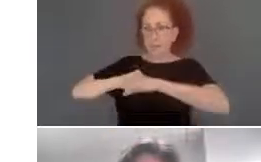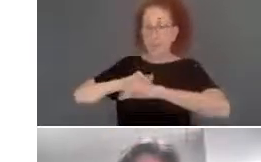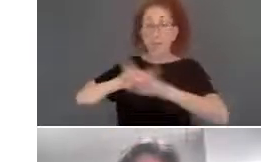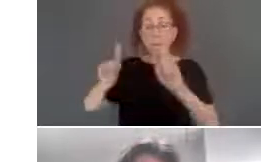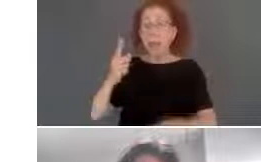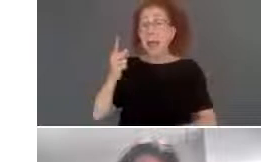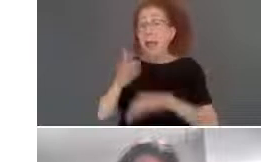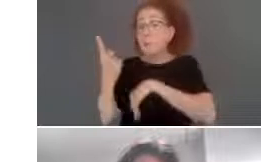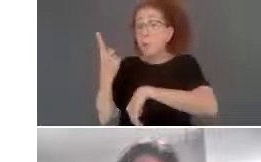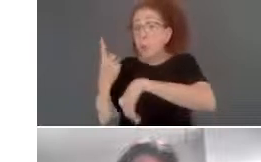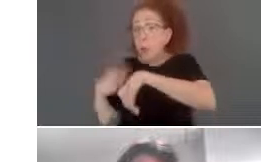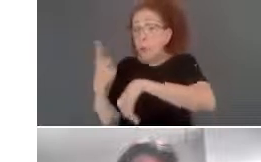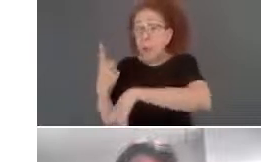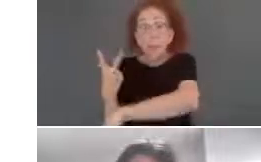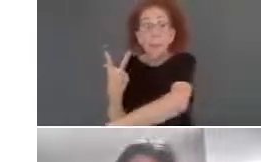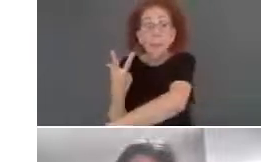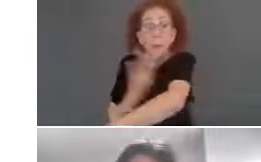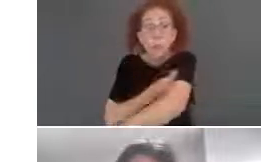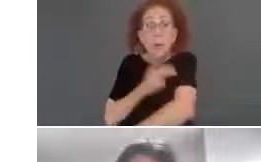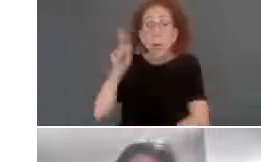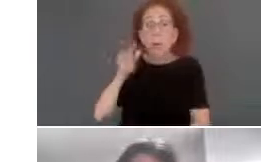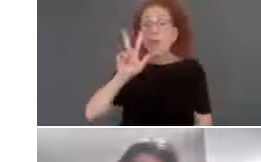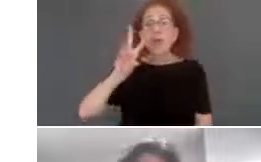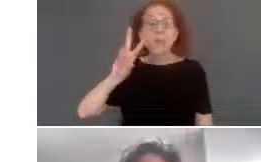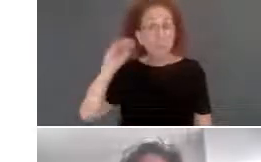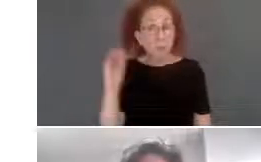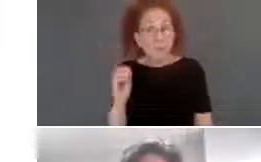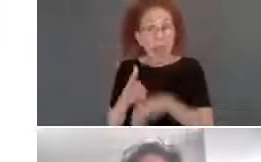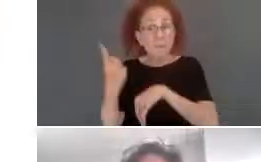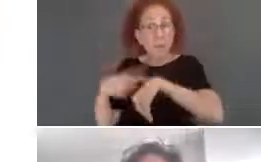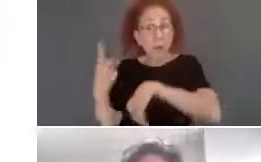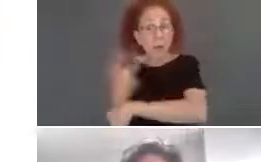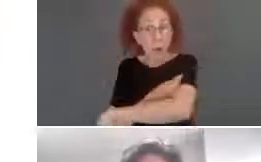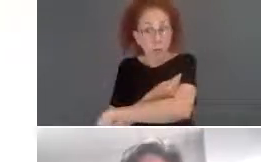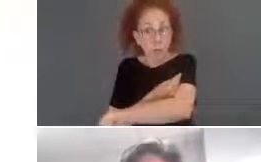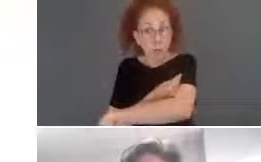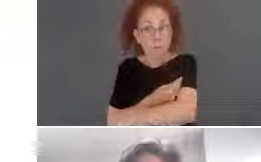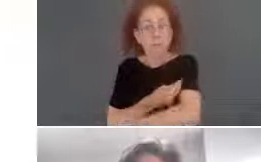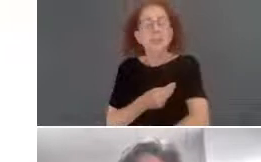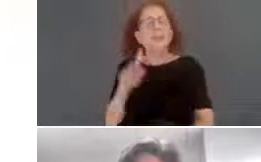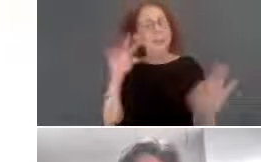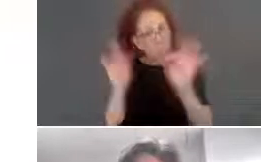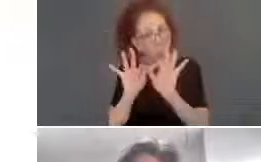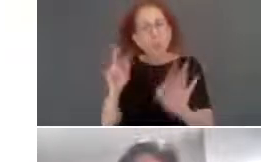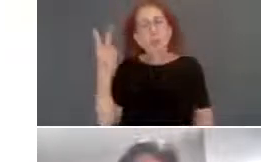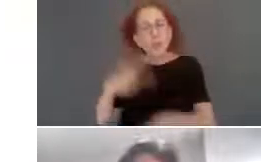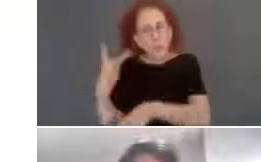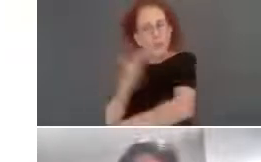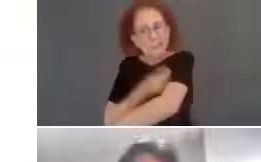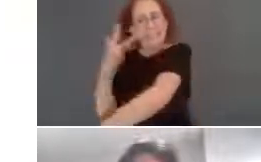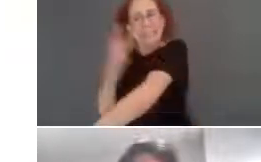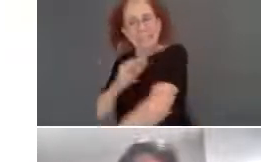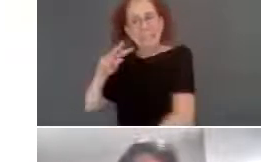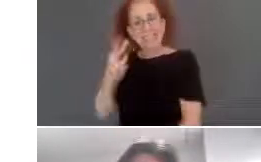it was only 36% effective against the Delta variant. So it's really important to get that second shot if you're